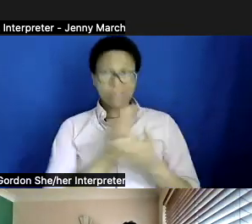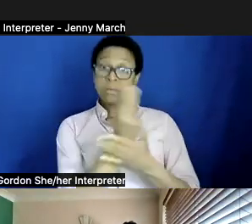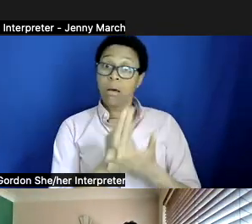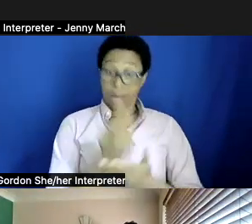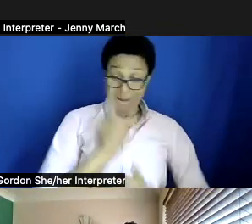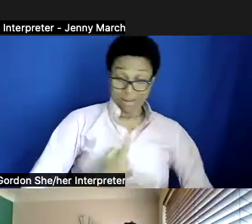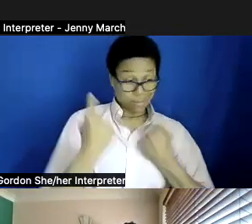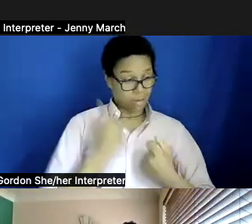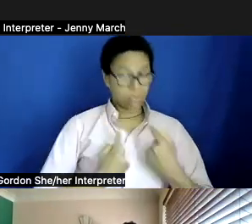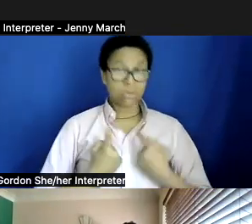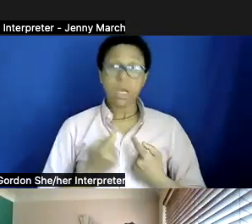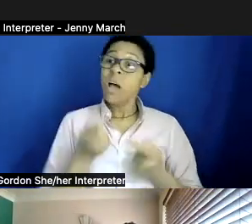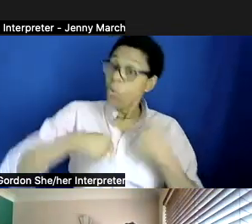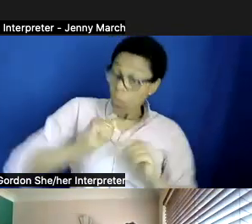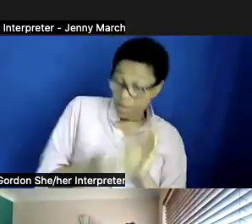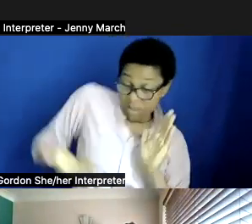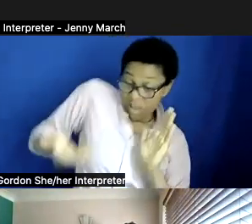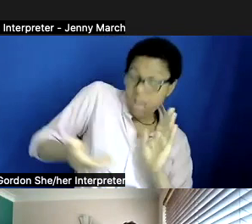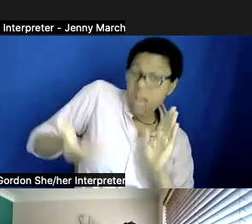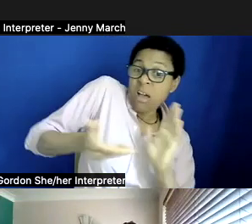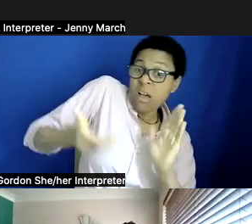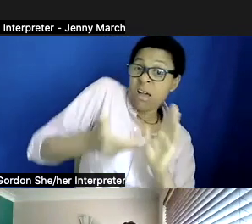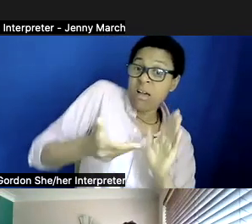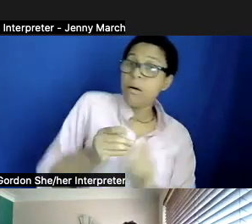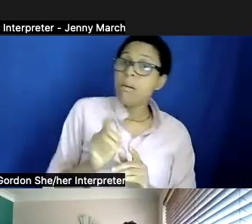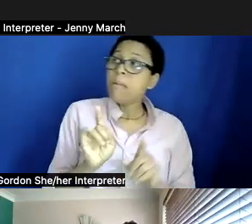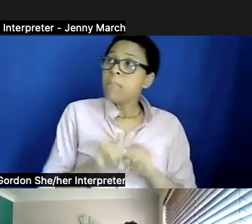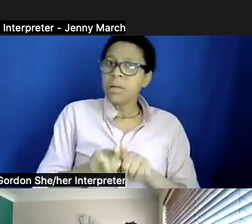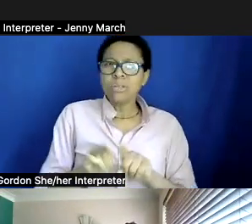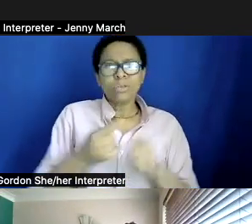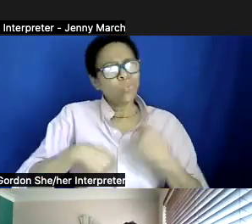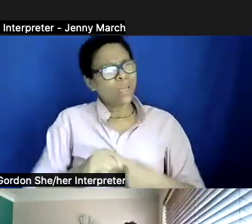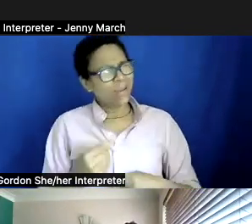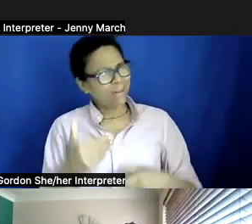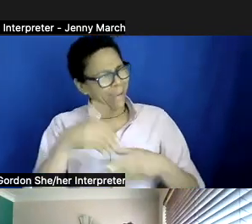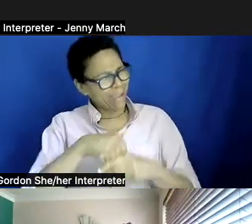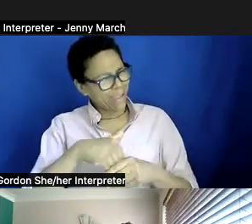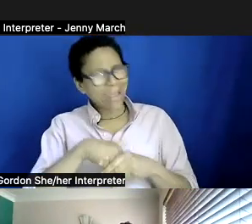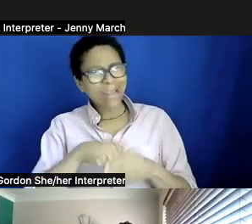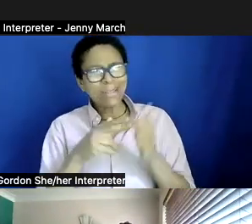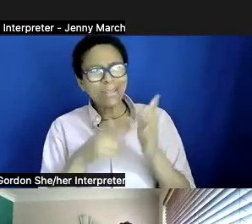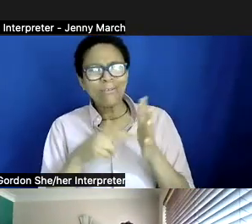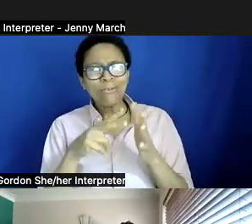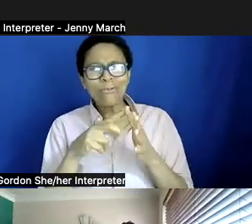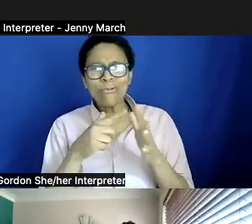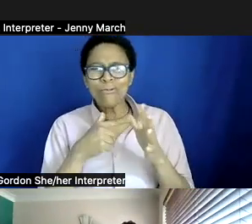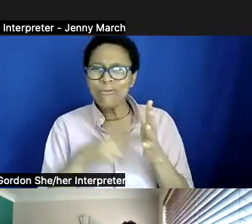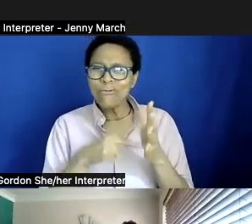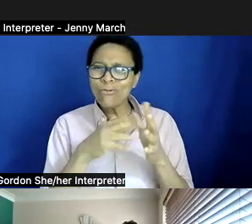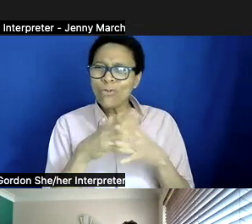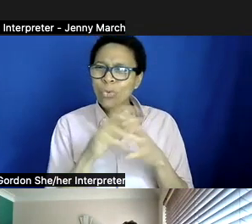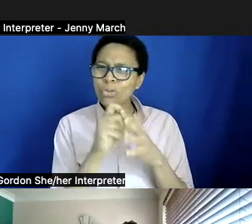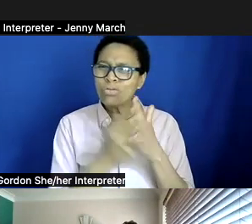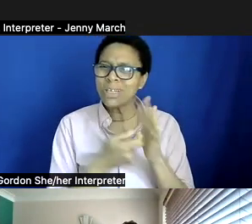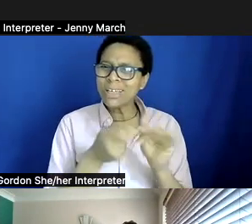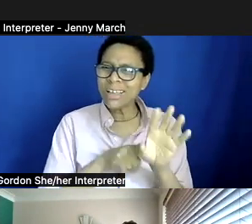we've added to it. Yeah, but then we're sort of part of the Vawdrey Archive, and then that was weird because he wasn't there. But obviously, again, we